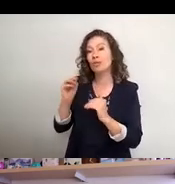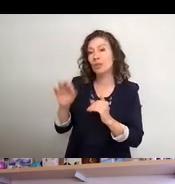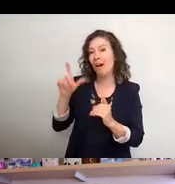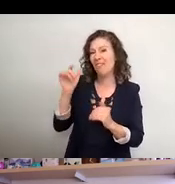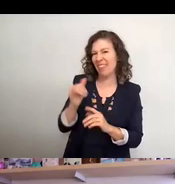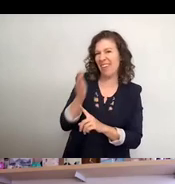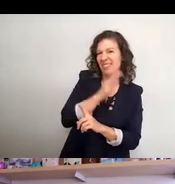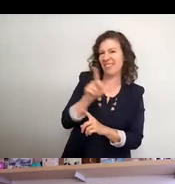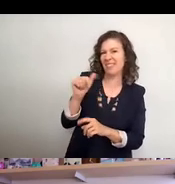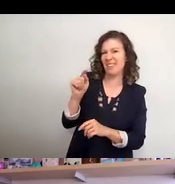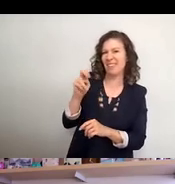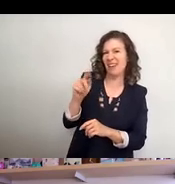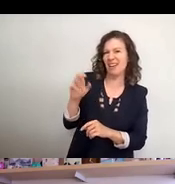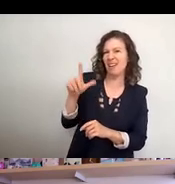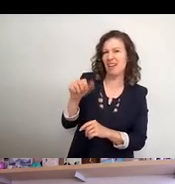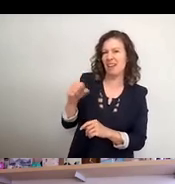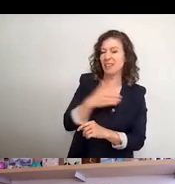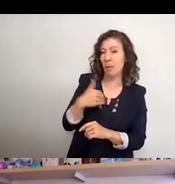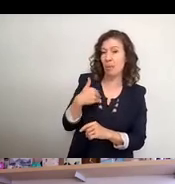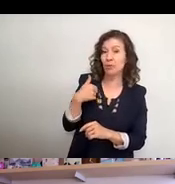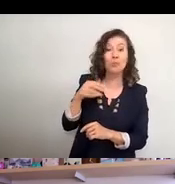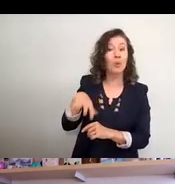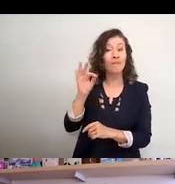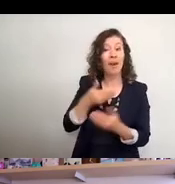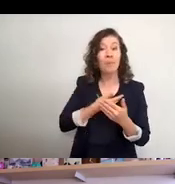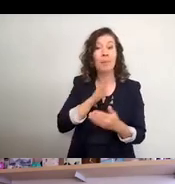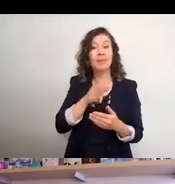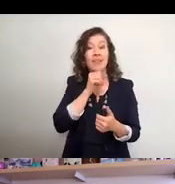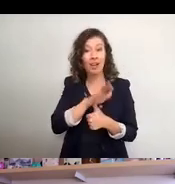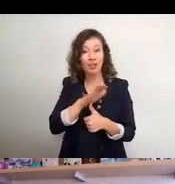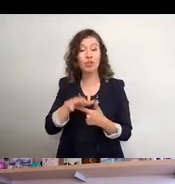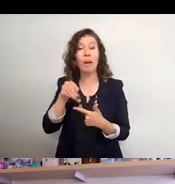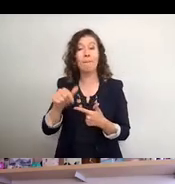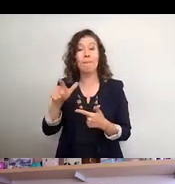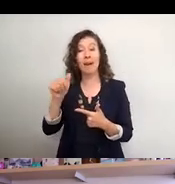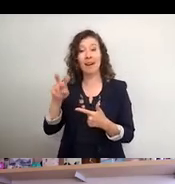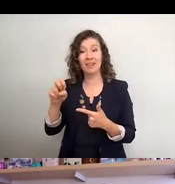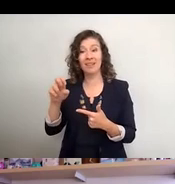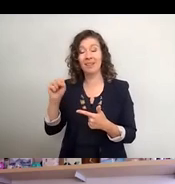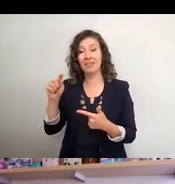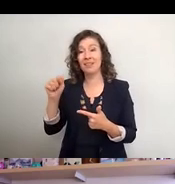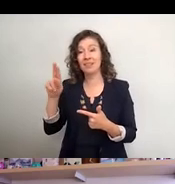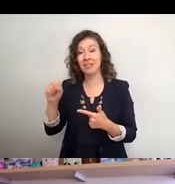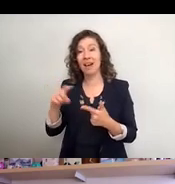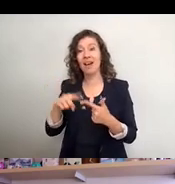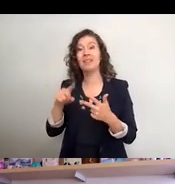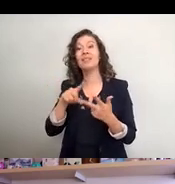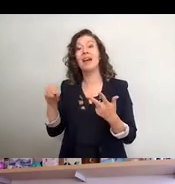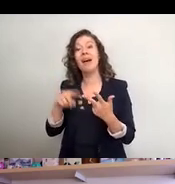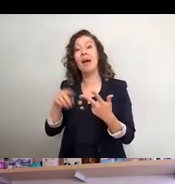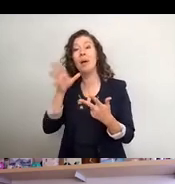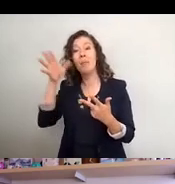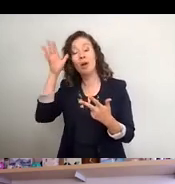we did is we found that infant age, paid leave status, and a parent-child interaction measure